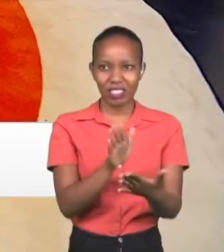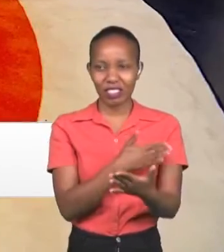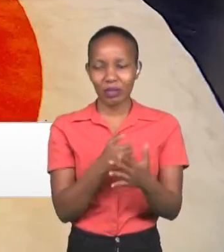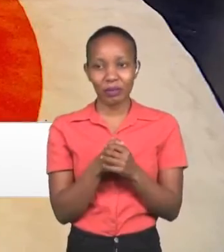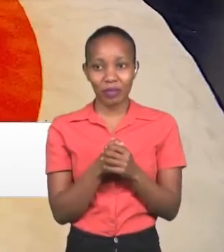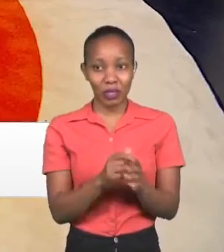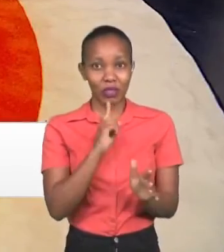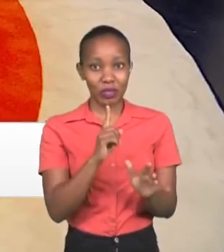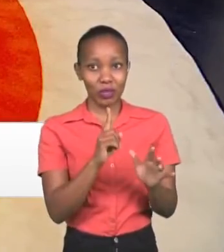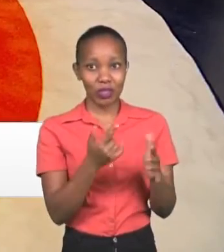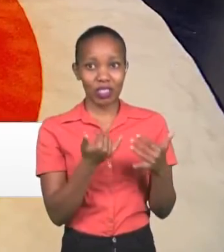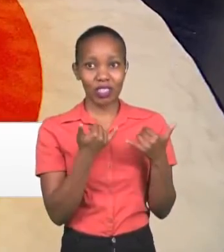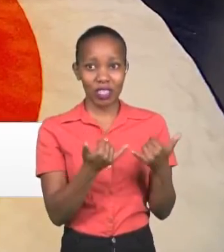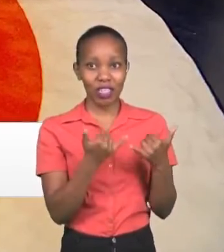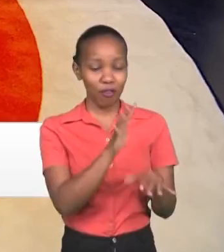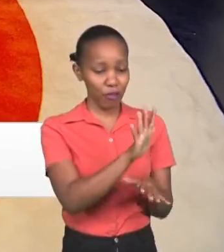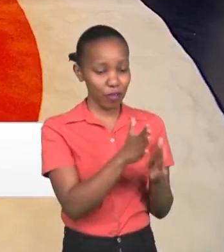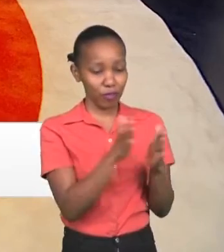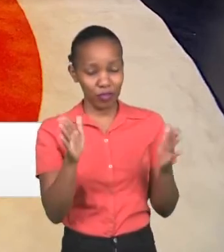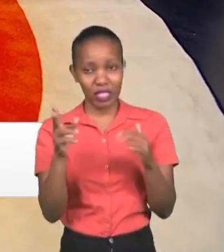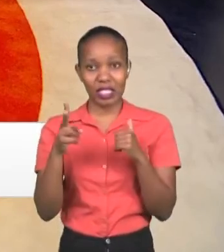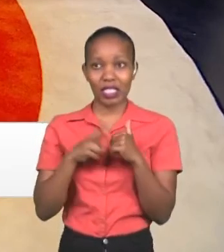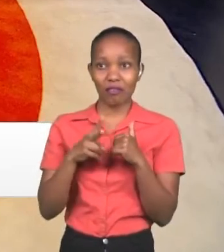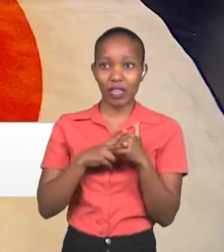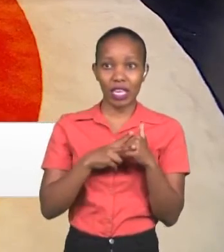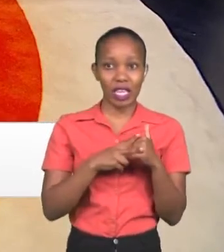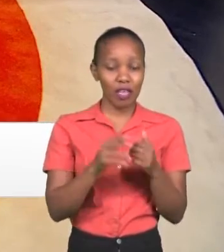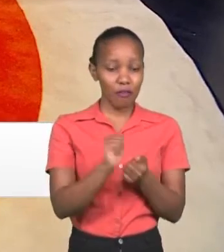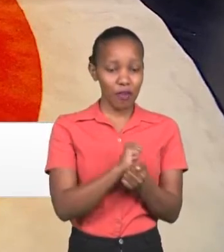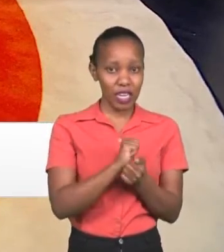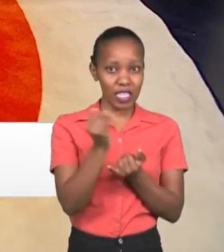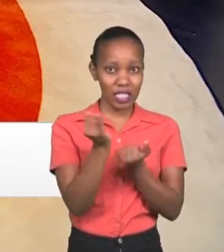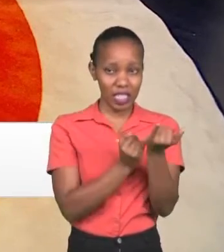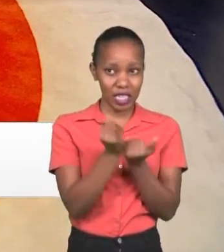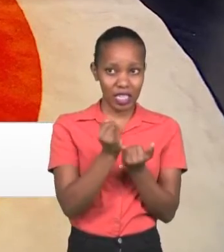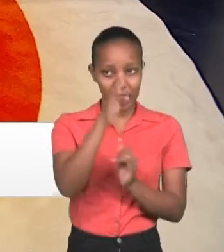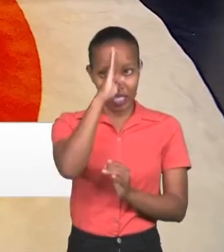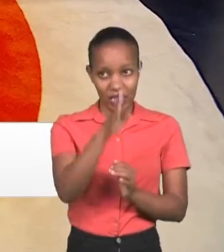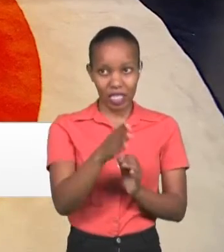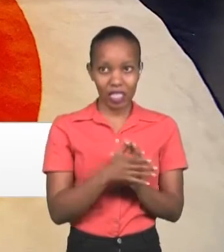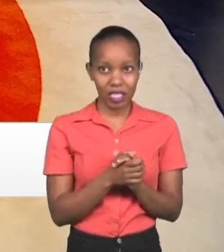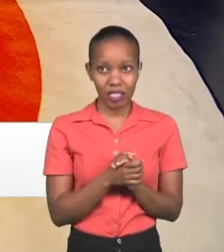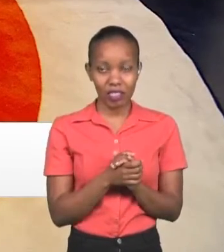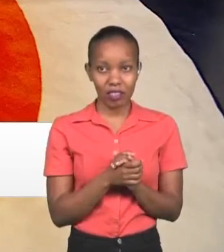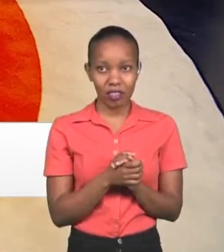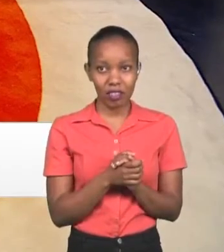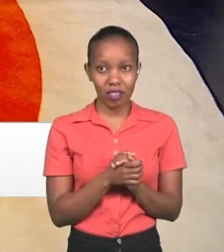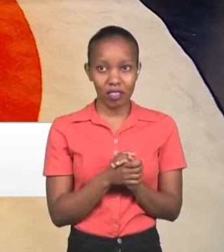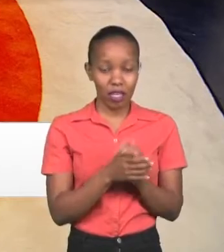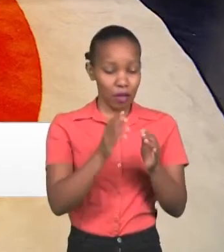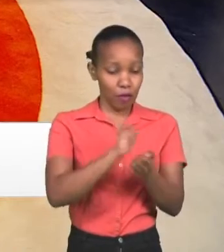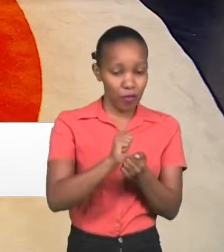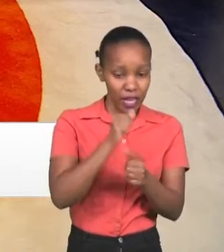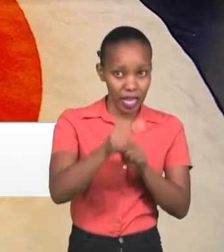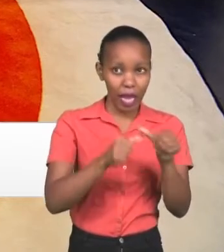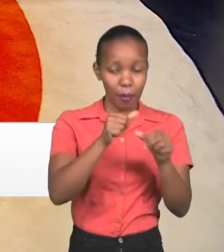Anyway, so 5 to 7. Right, 5 to 7. On Friday, Saturday, and Sunday. I mean, like, Friday is all about, like,